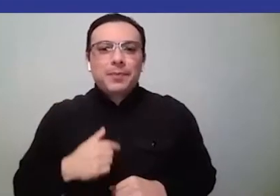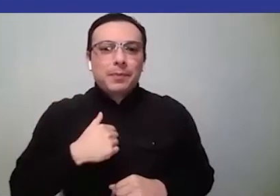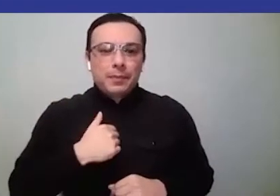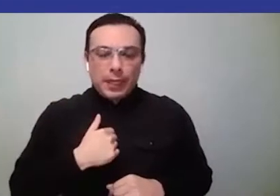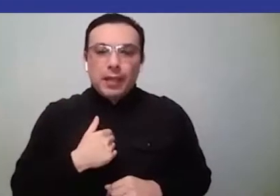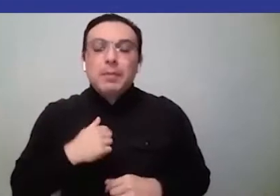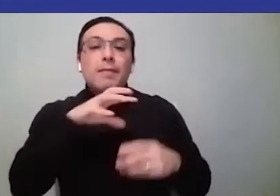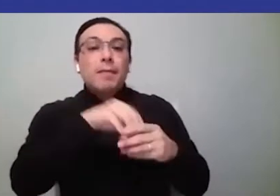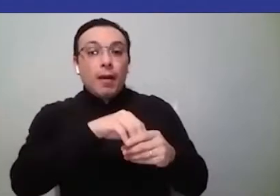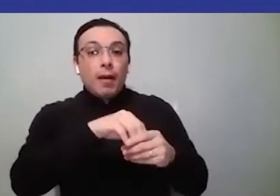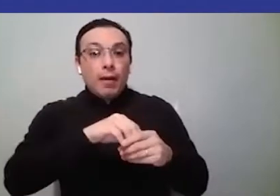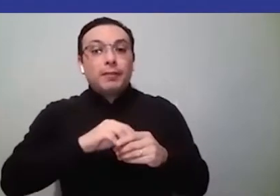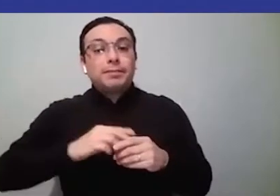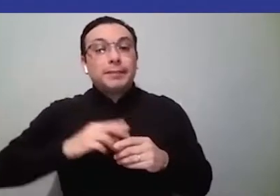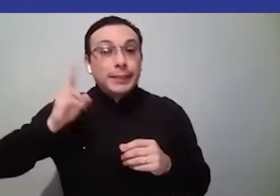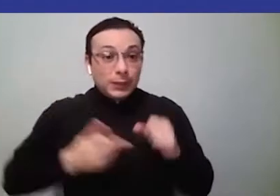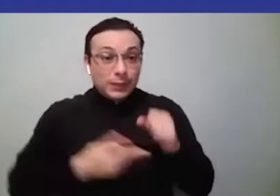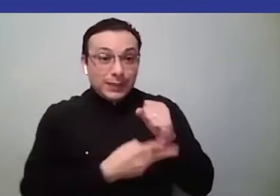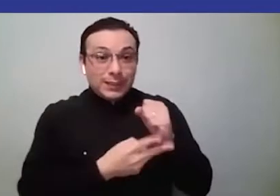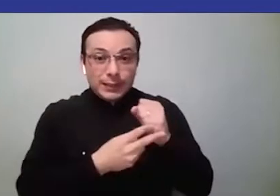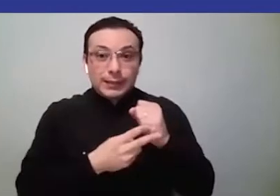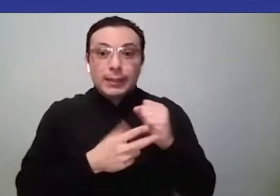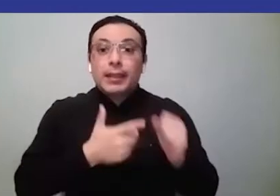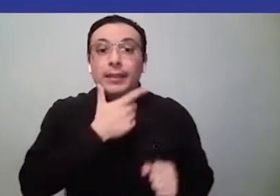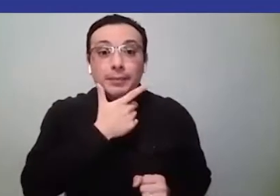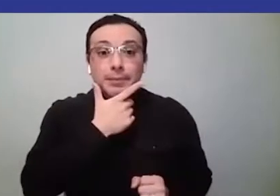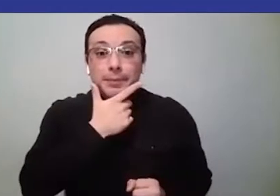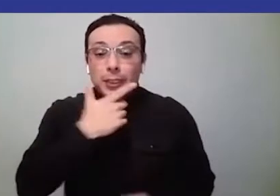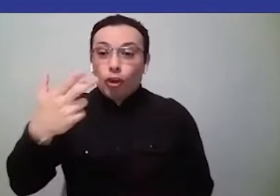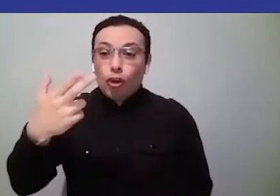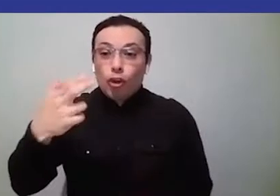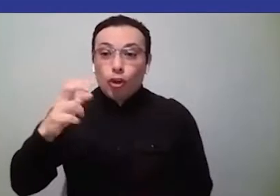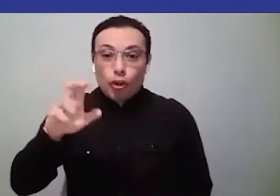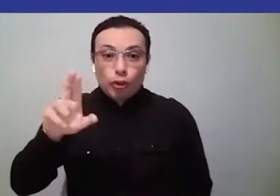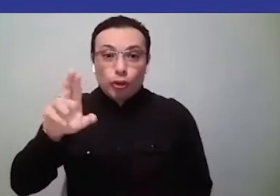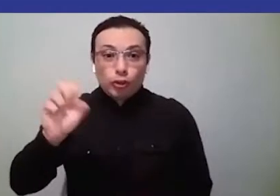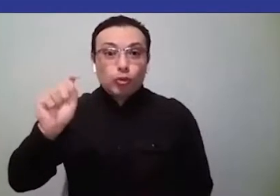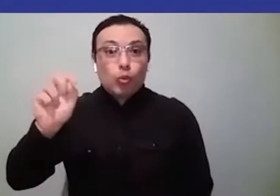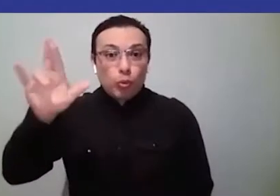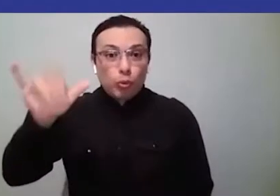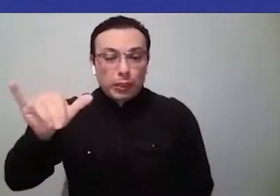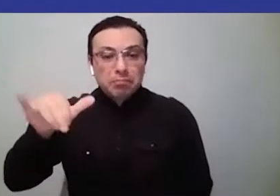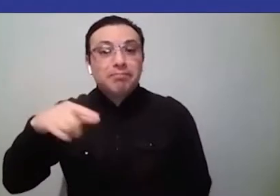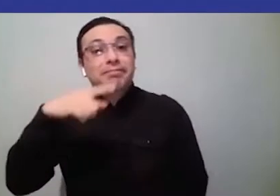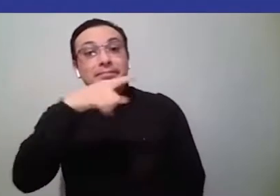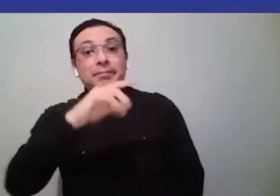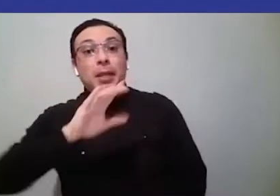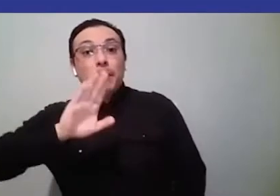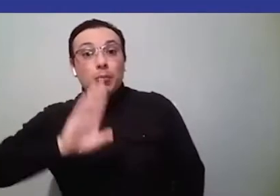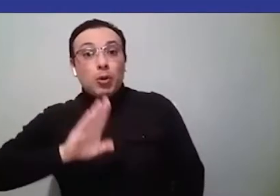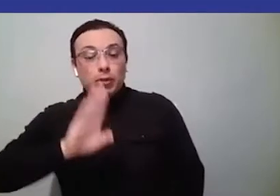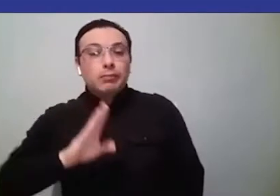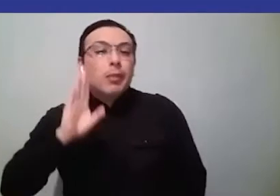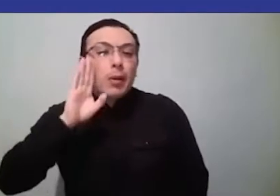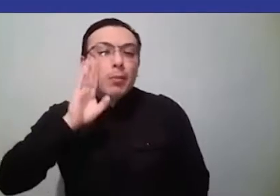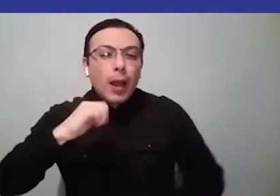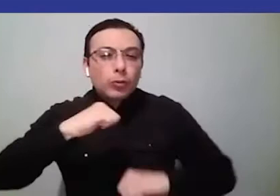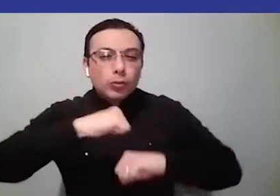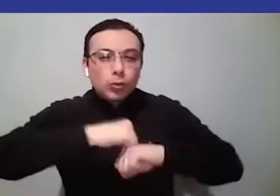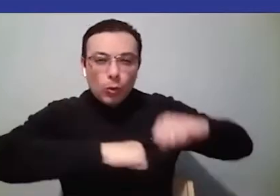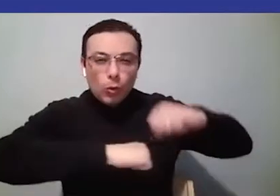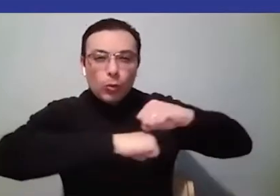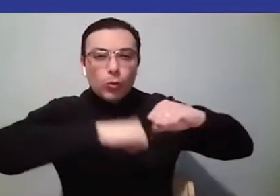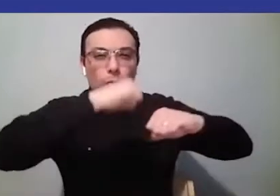Archive. It's a brownstone in Brooklyn, and it's a community-run archive by and